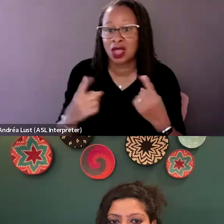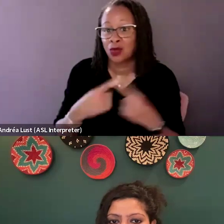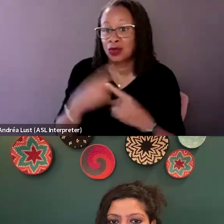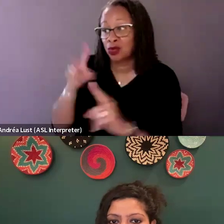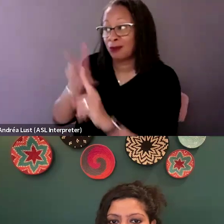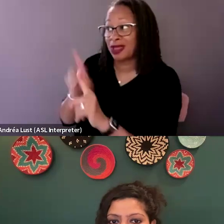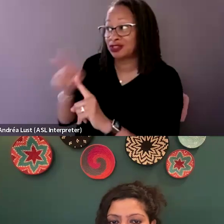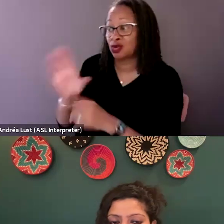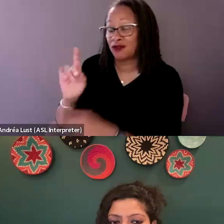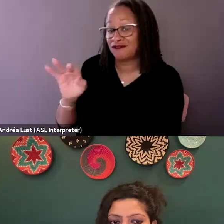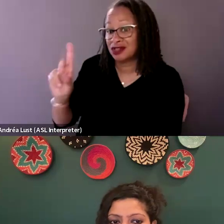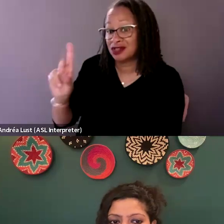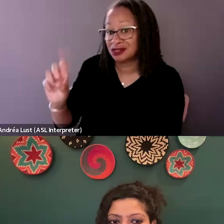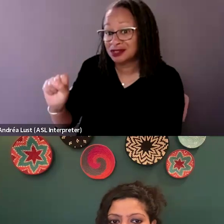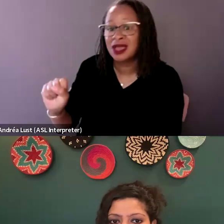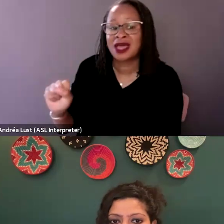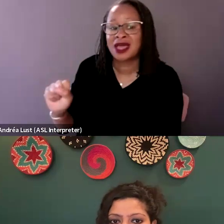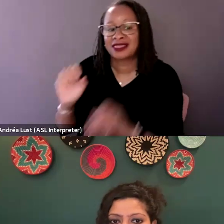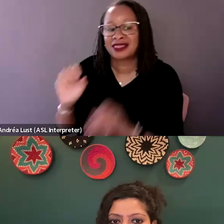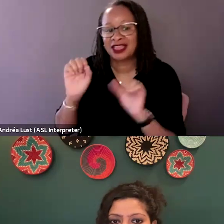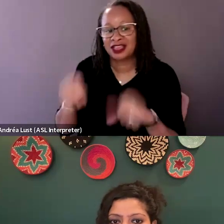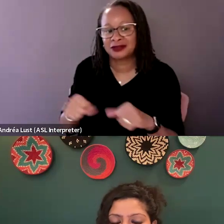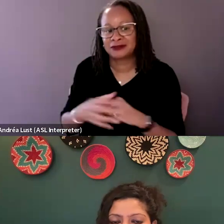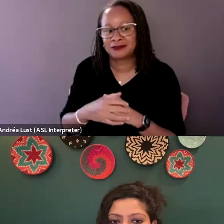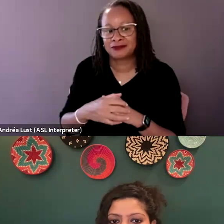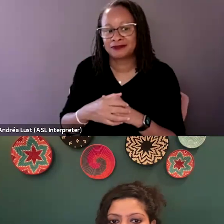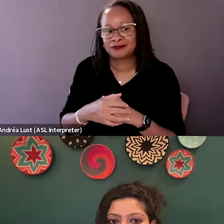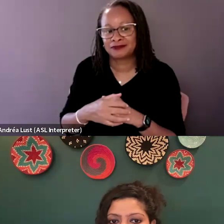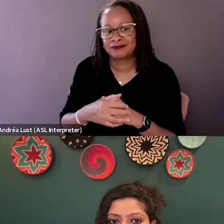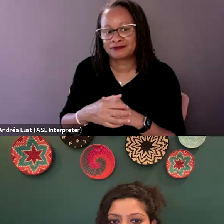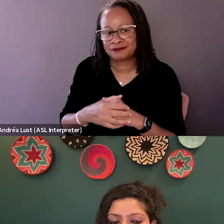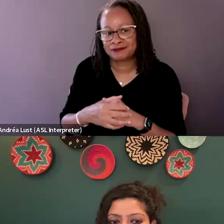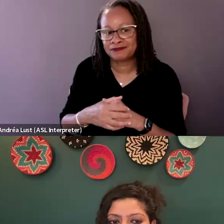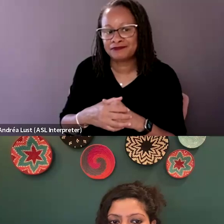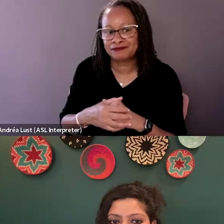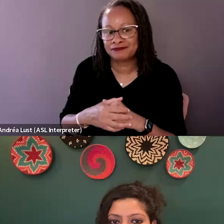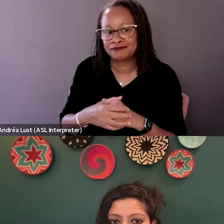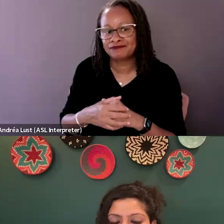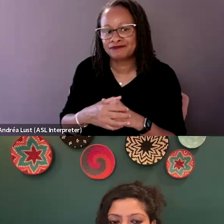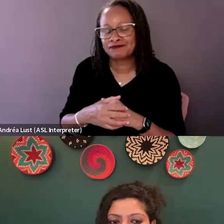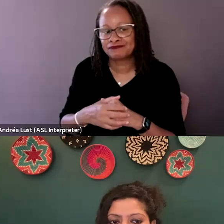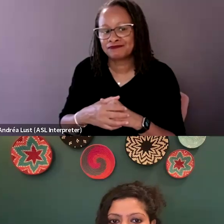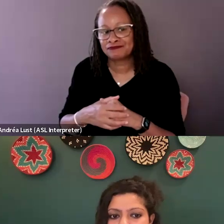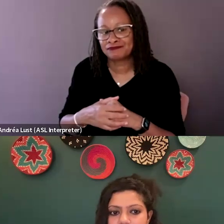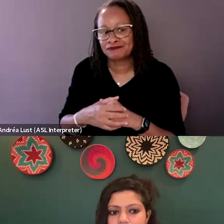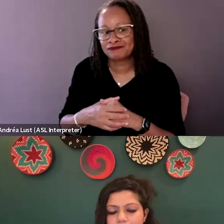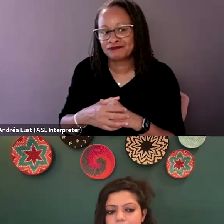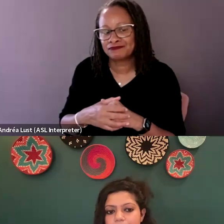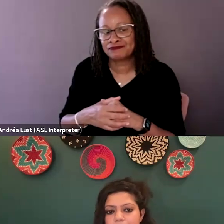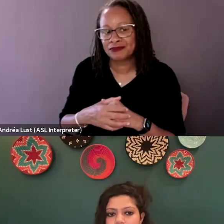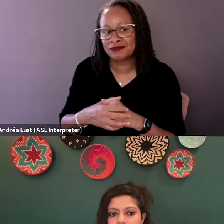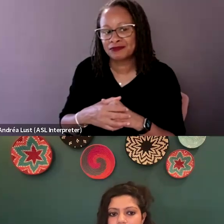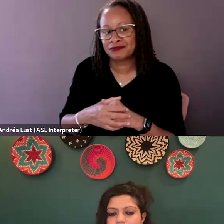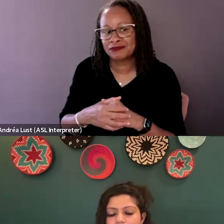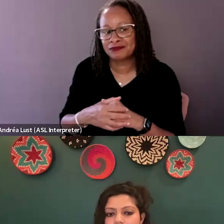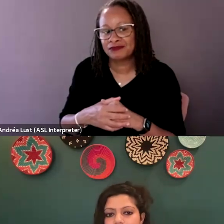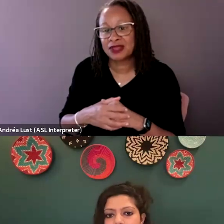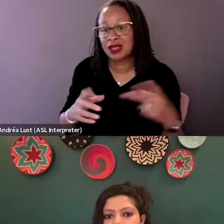I mean, well, shit, like it's bad out there. We all know it. We've discussed it. Every single documentary filmmaker from